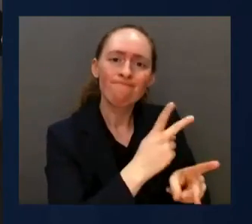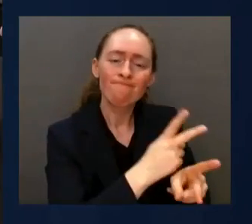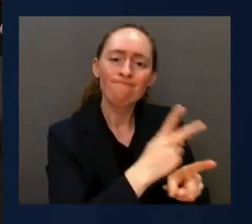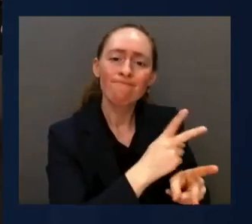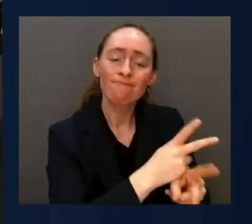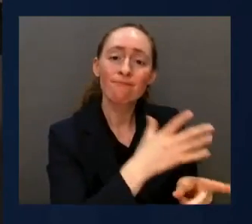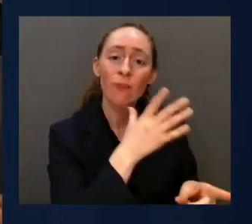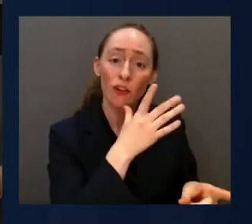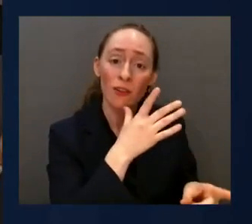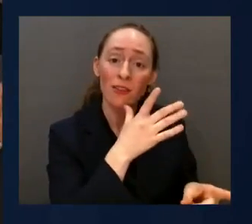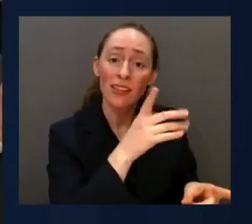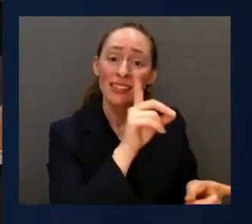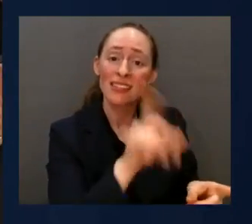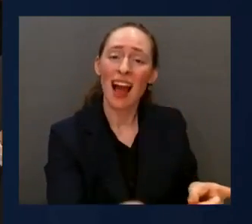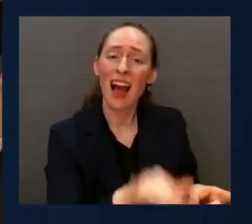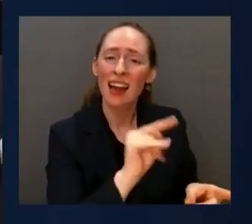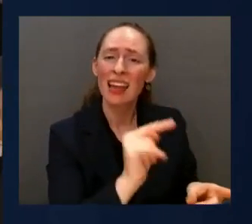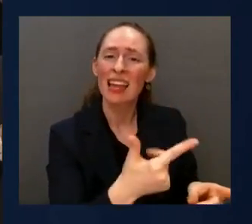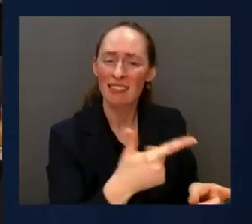And